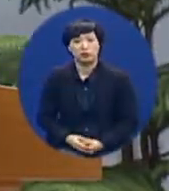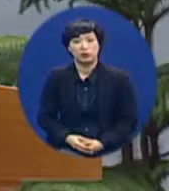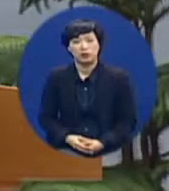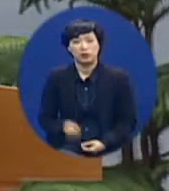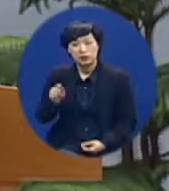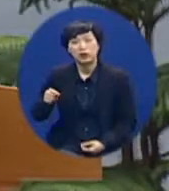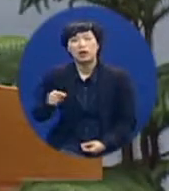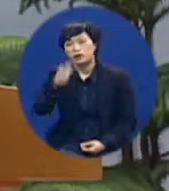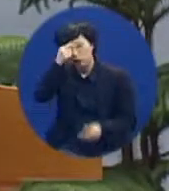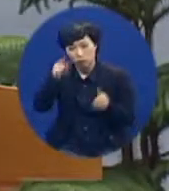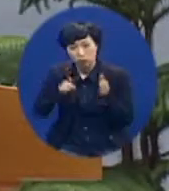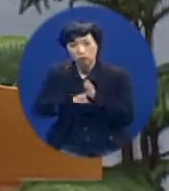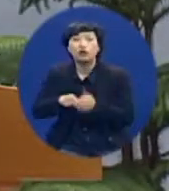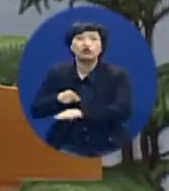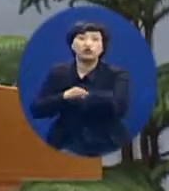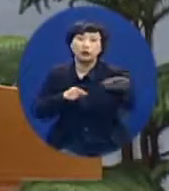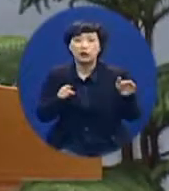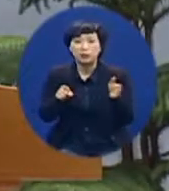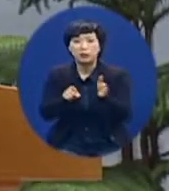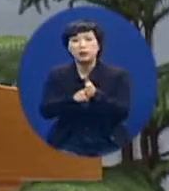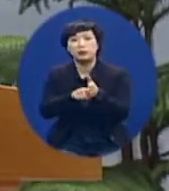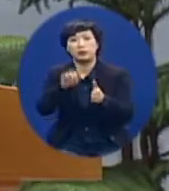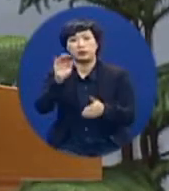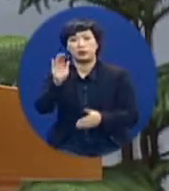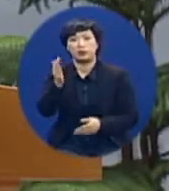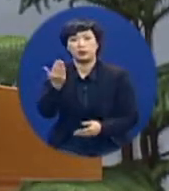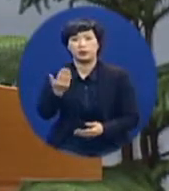please say amen.